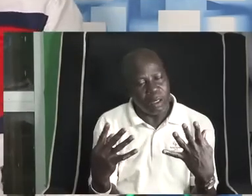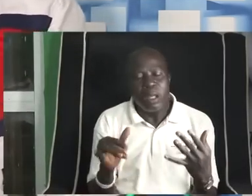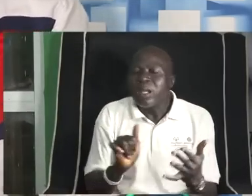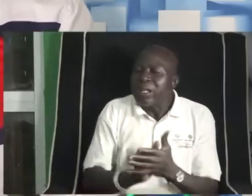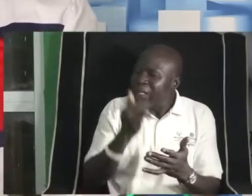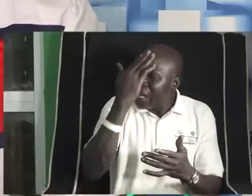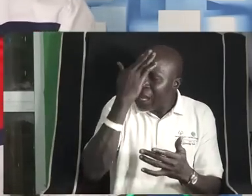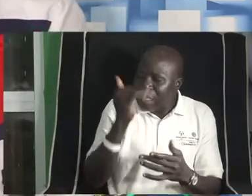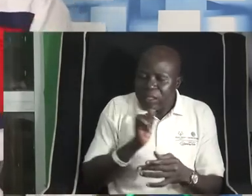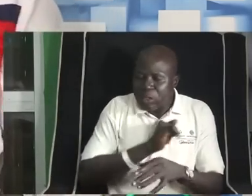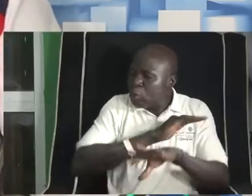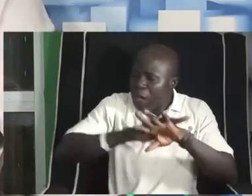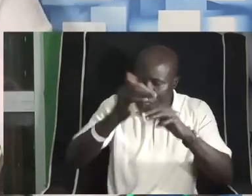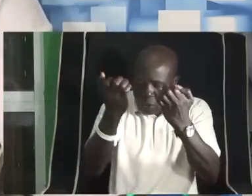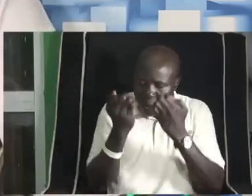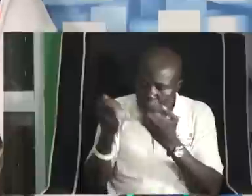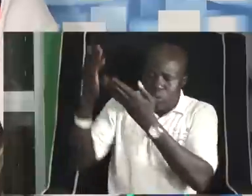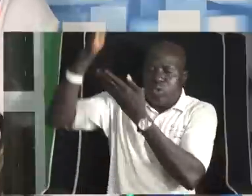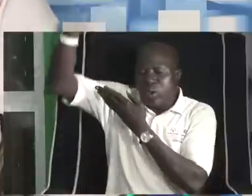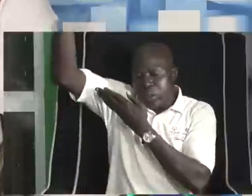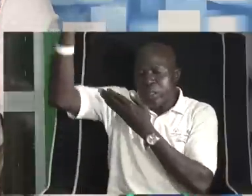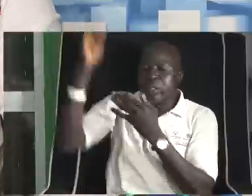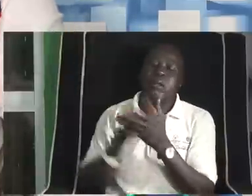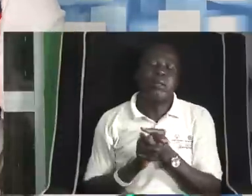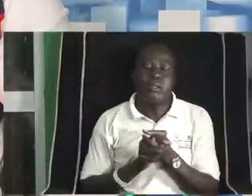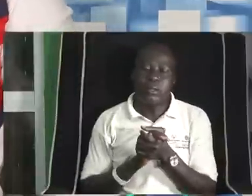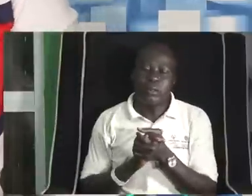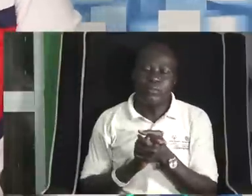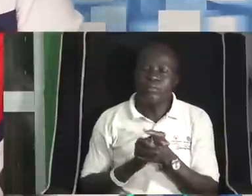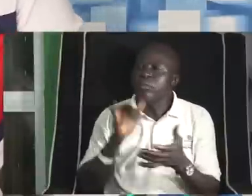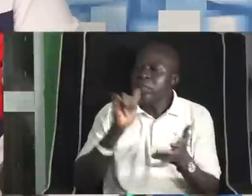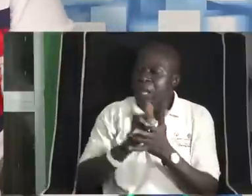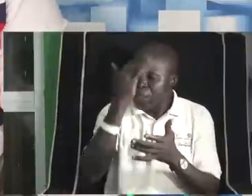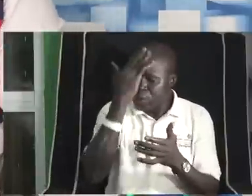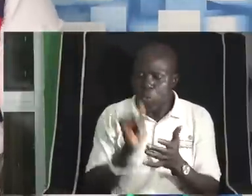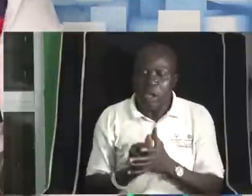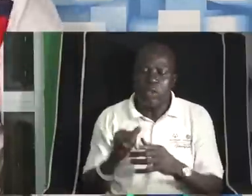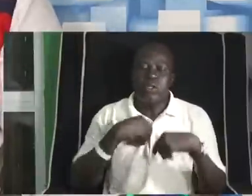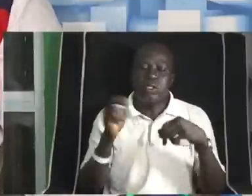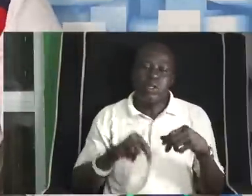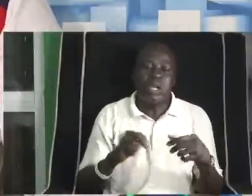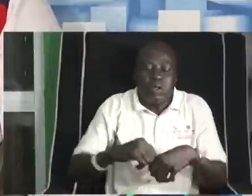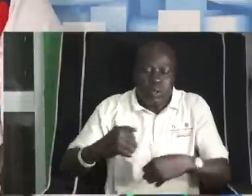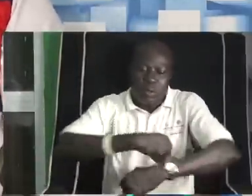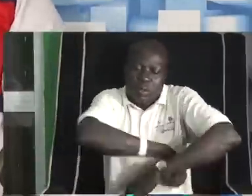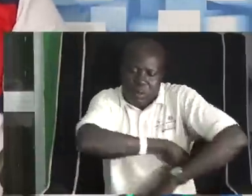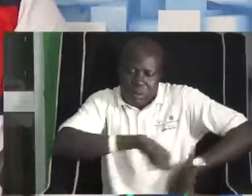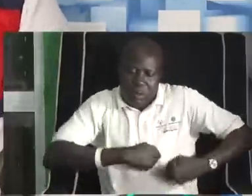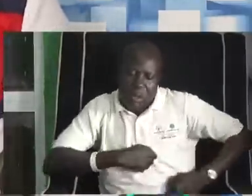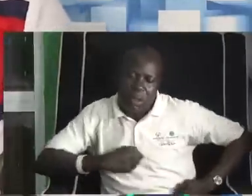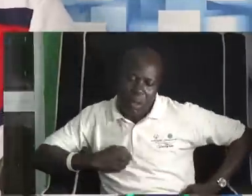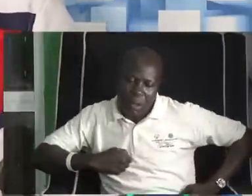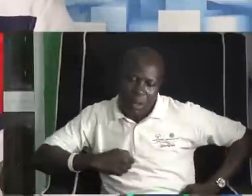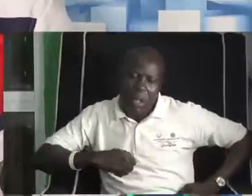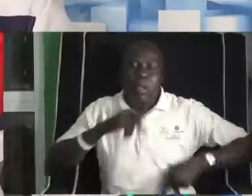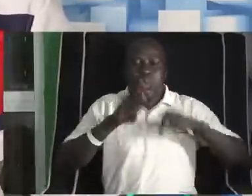enemies. Yes, and they don't want you to be in higher ground. That's why you must guard the loin of prayer. People